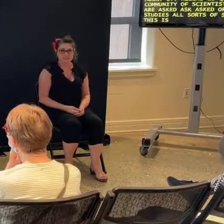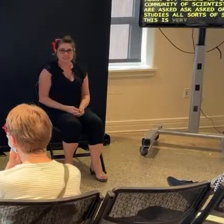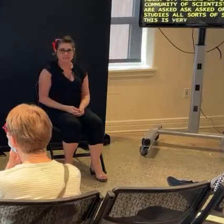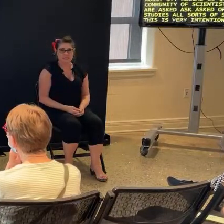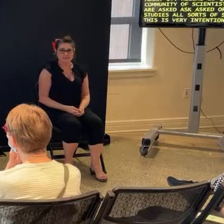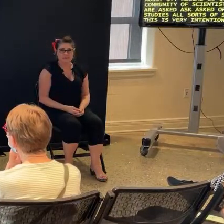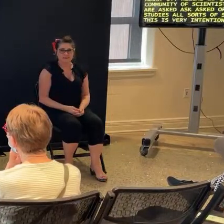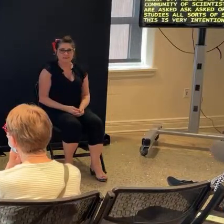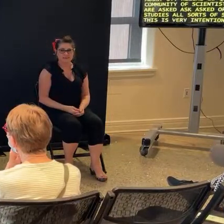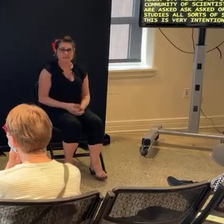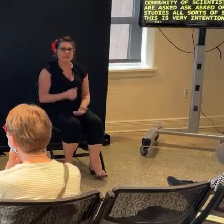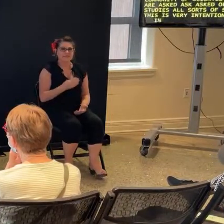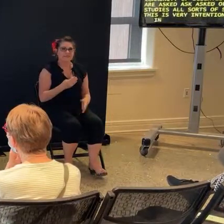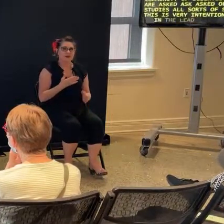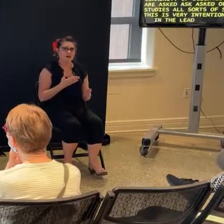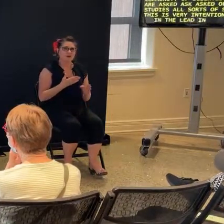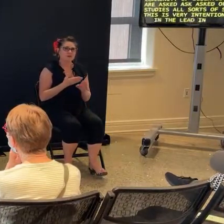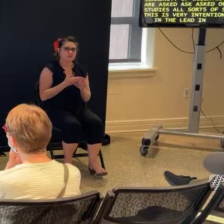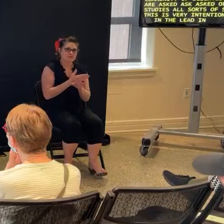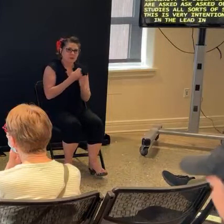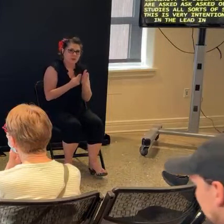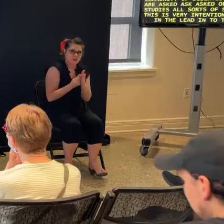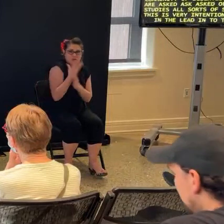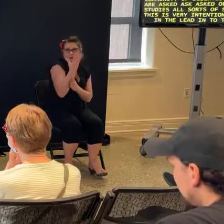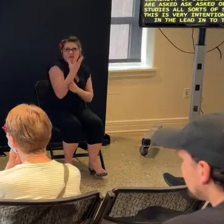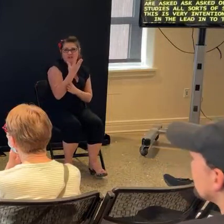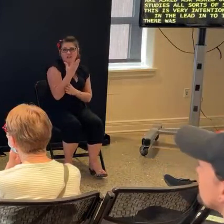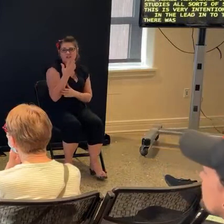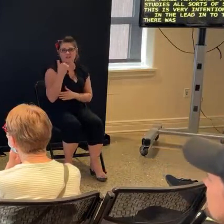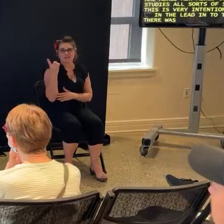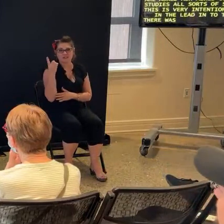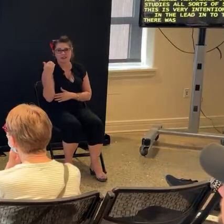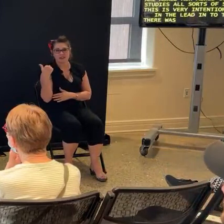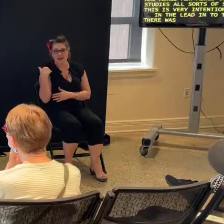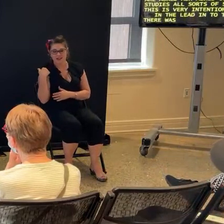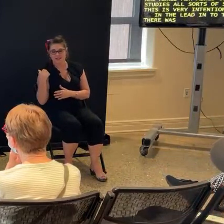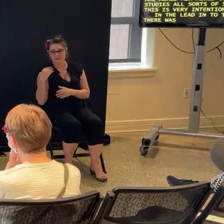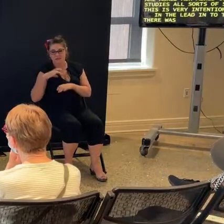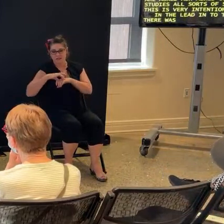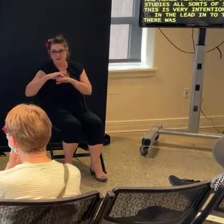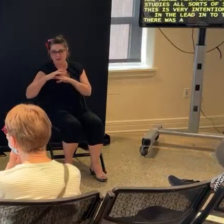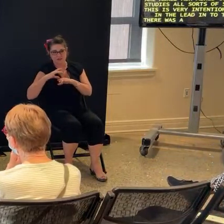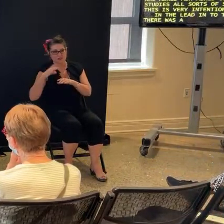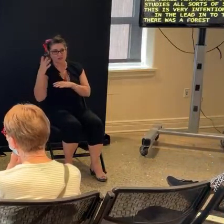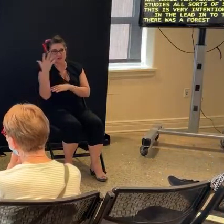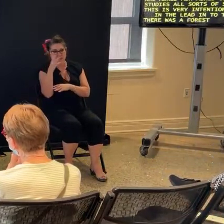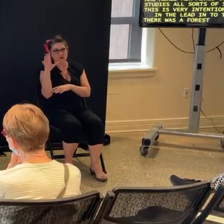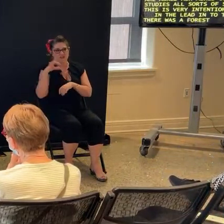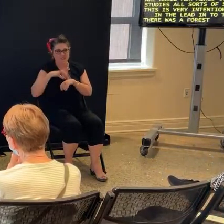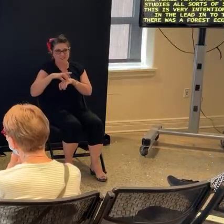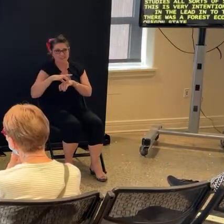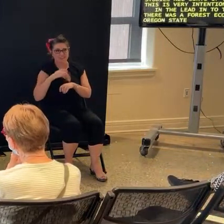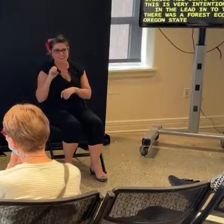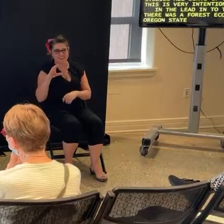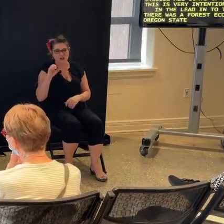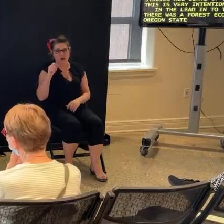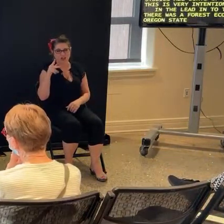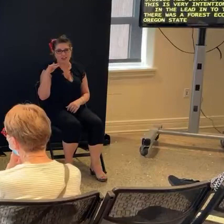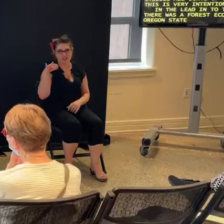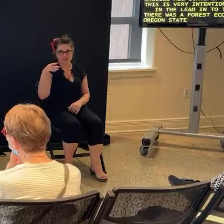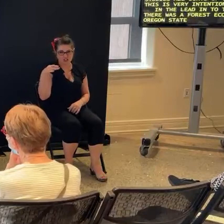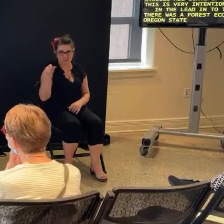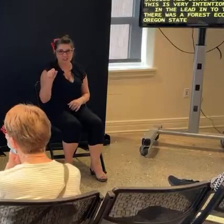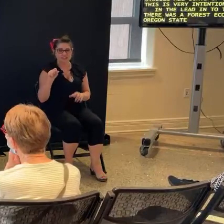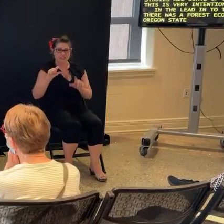In the lead into the eruption, there was a forest ecologist at Oregon State University who gathered together all of